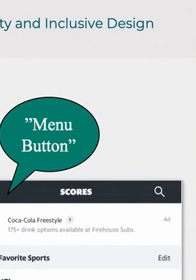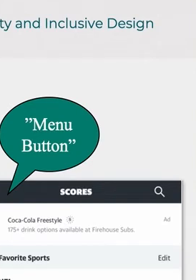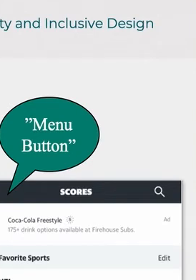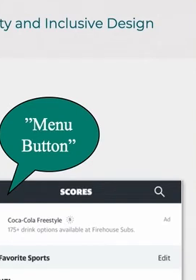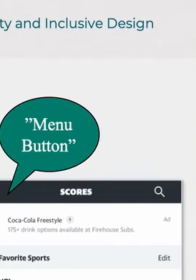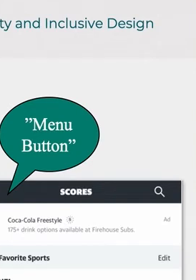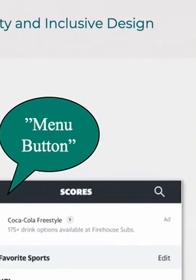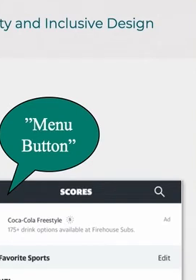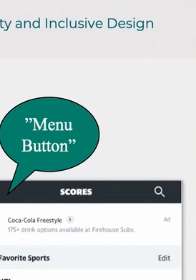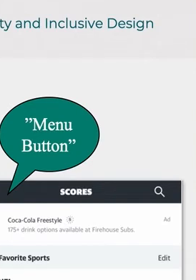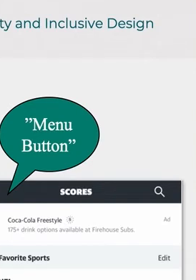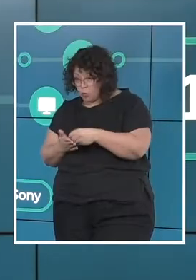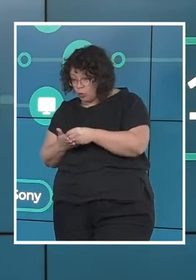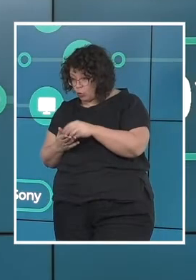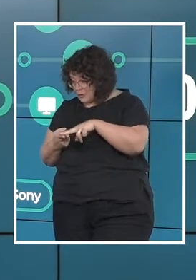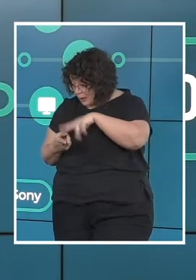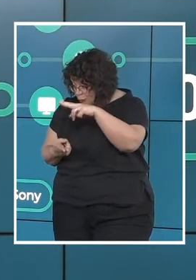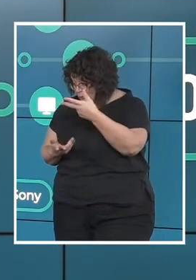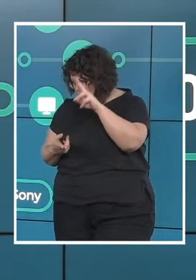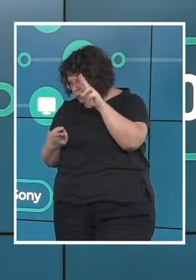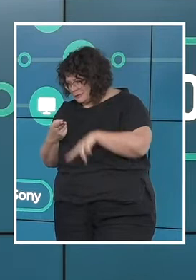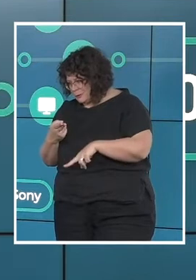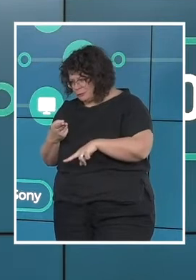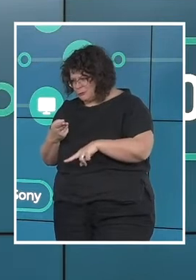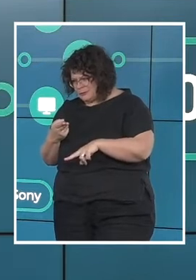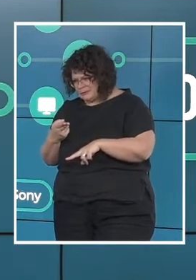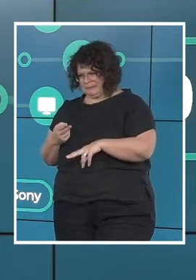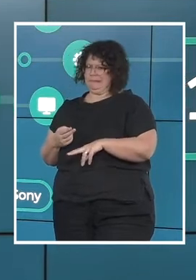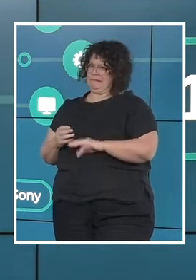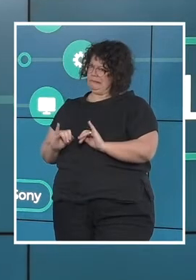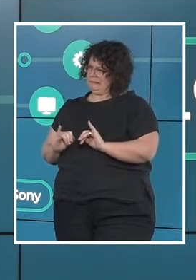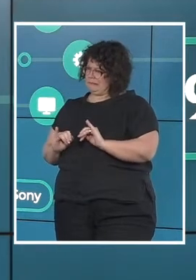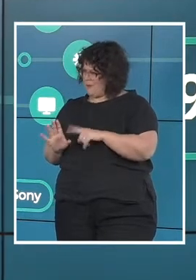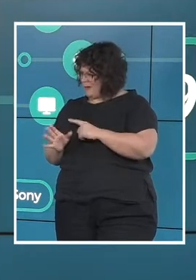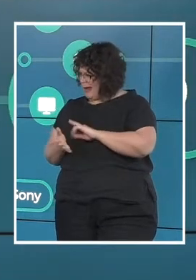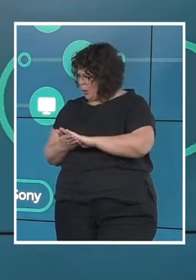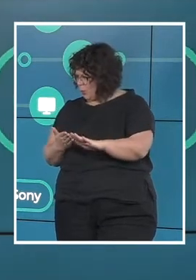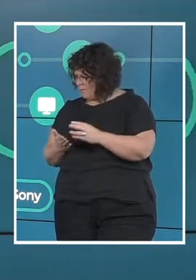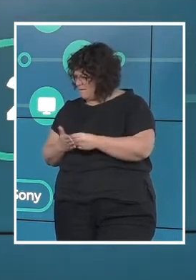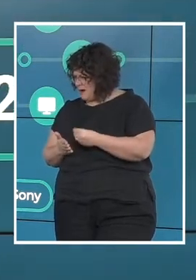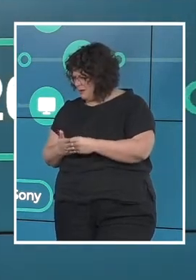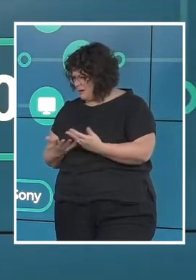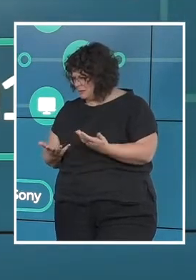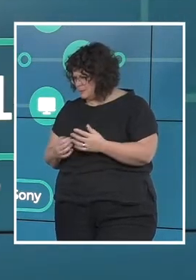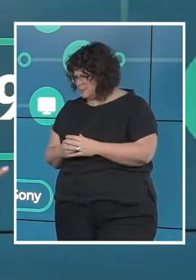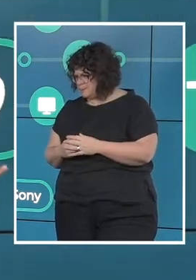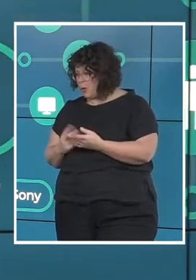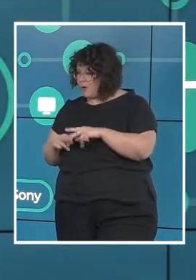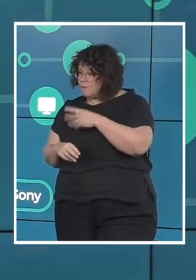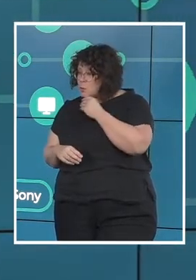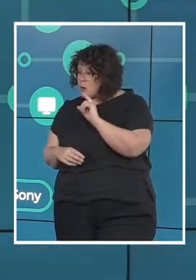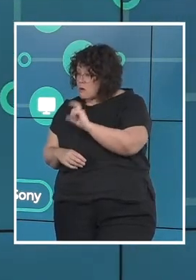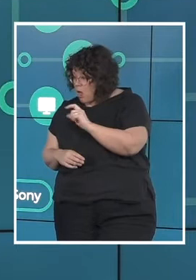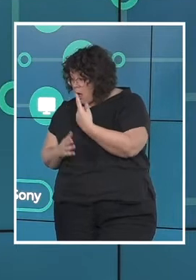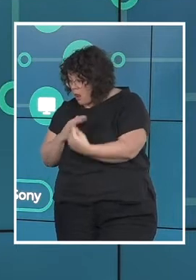So if you're ever using color alone, think about adding a shape or a symbol next to that so that everybody's on the same page. Another thing we want to